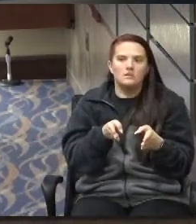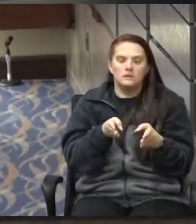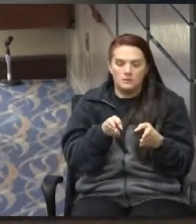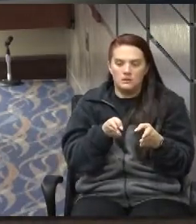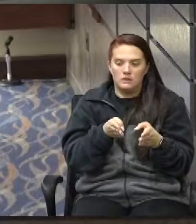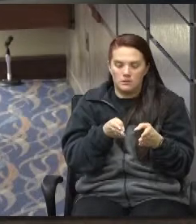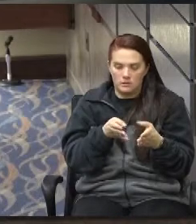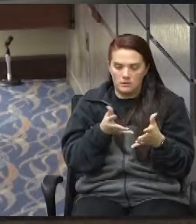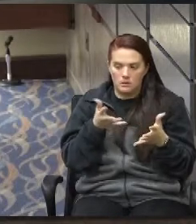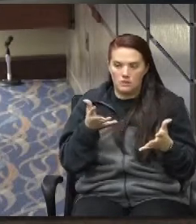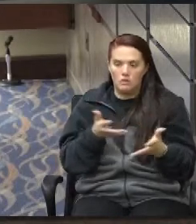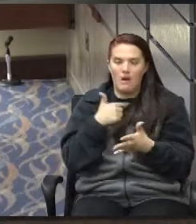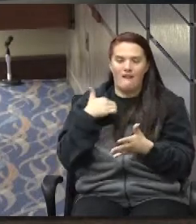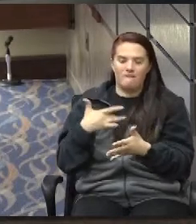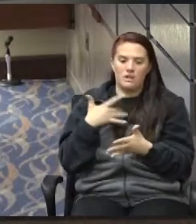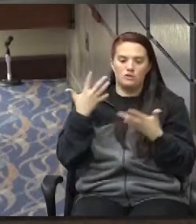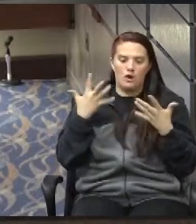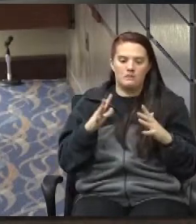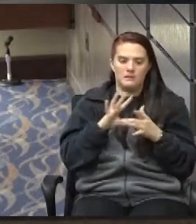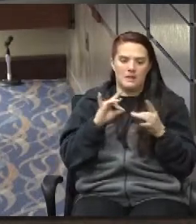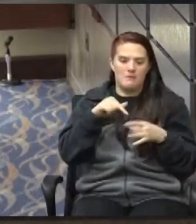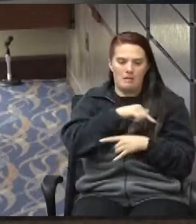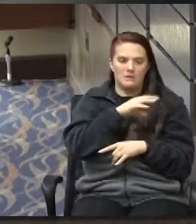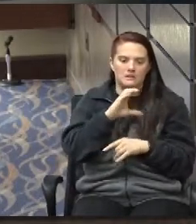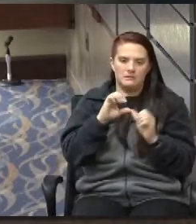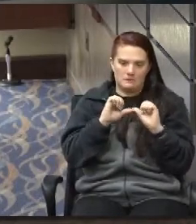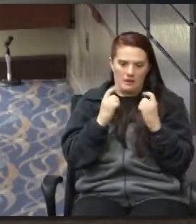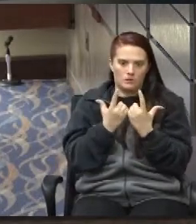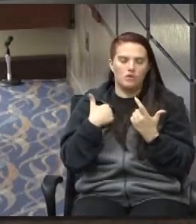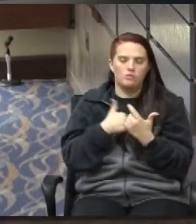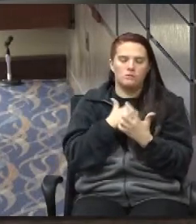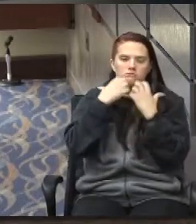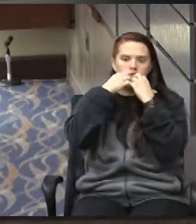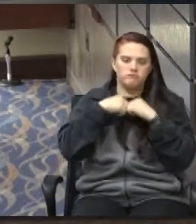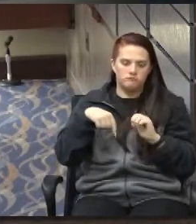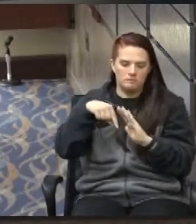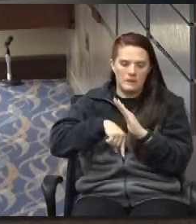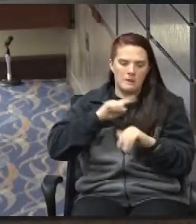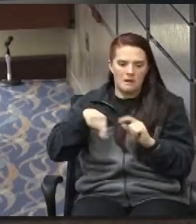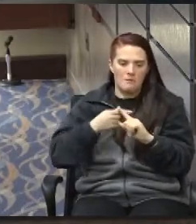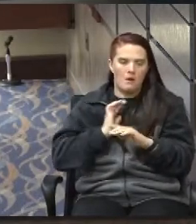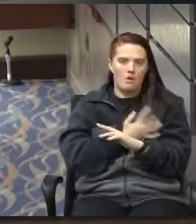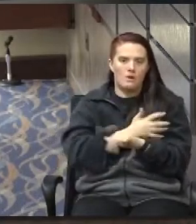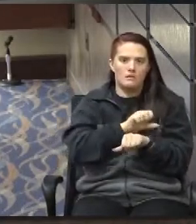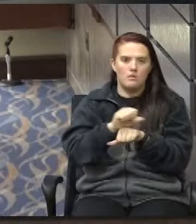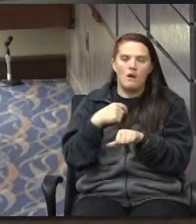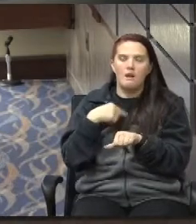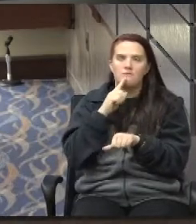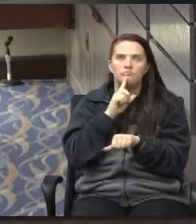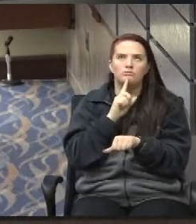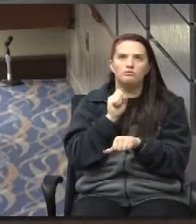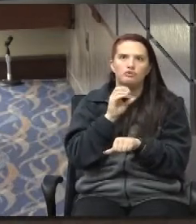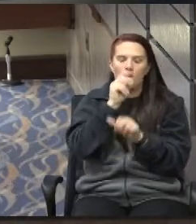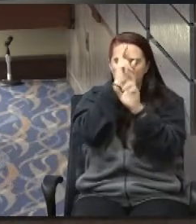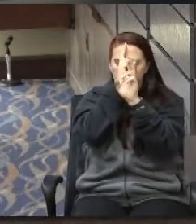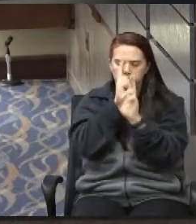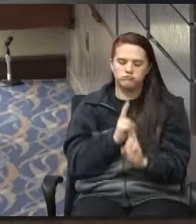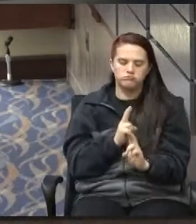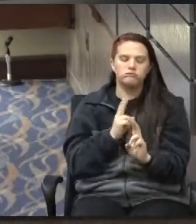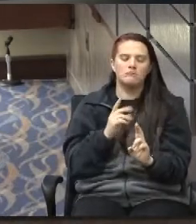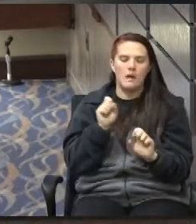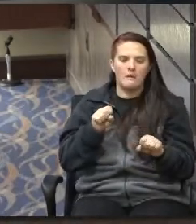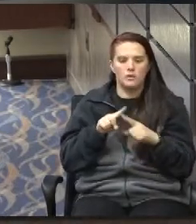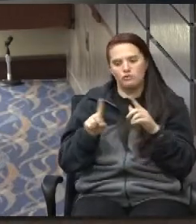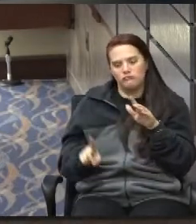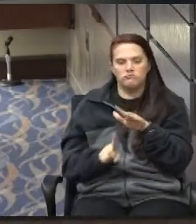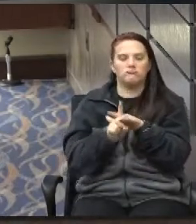What I feel has already been said by this council. We care so deeply about our employees. I am so honored to get to show